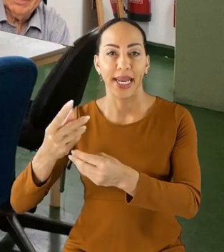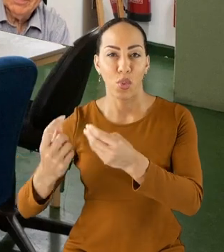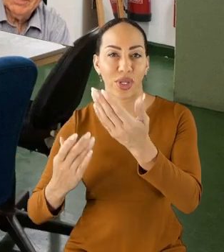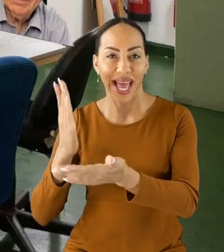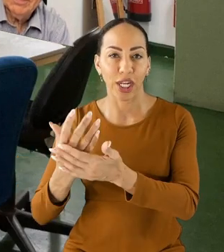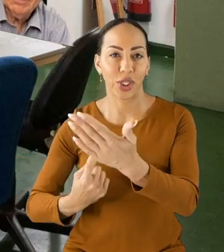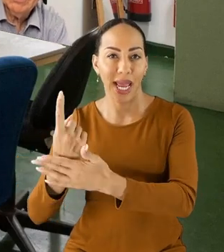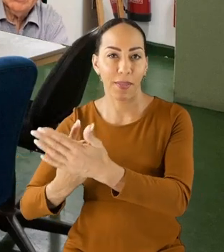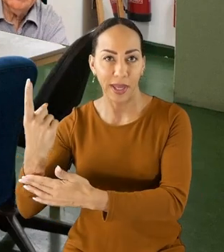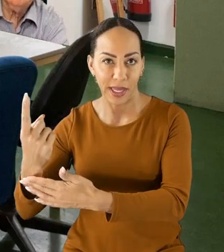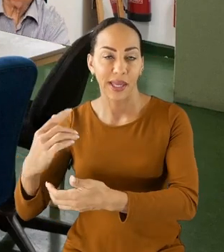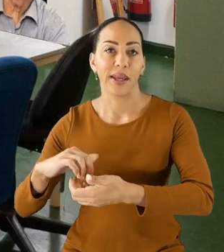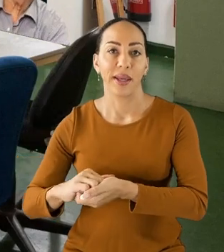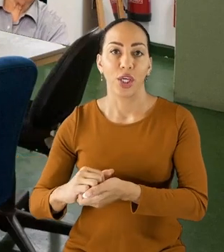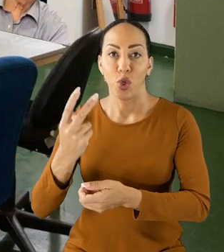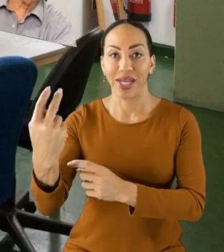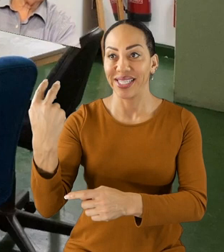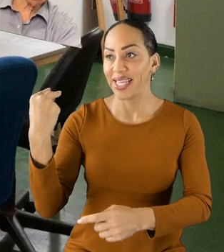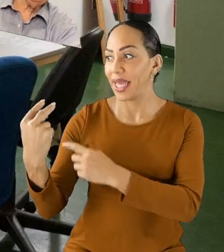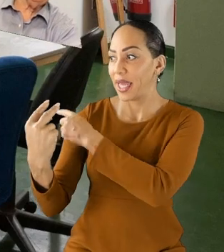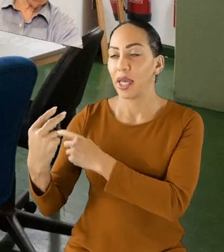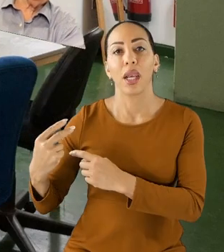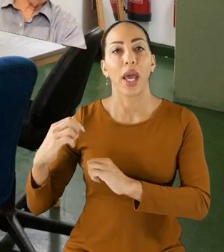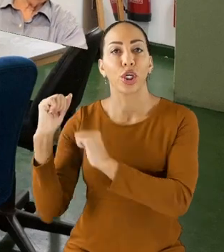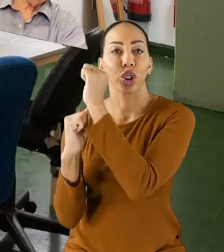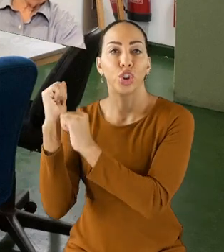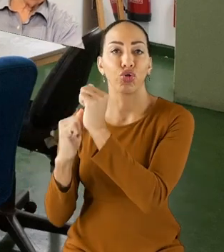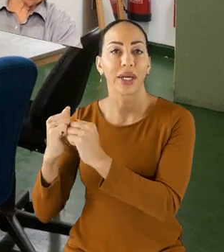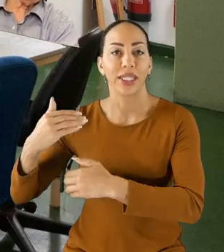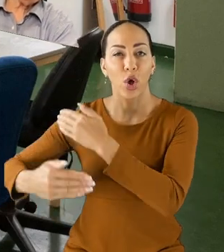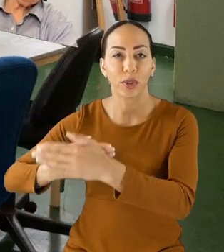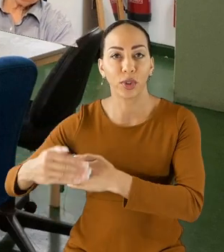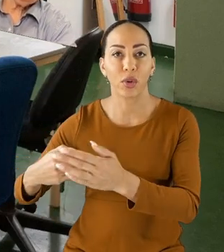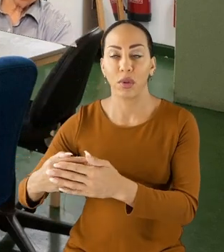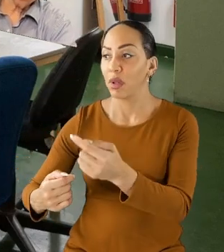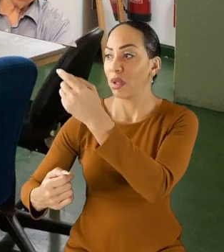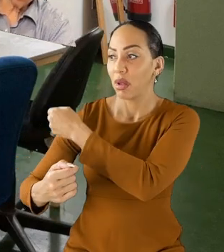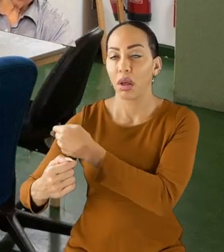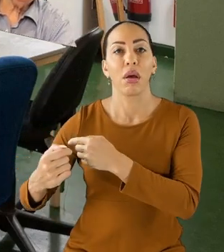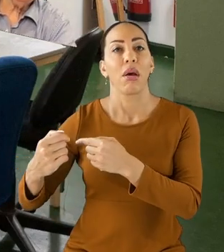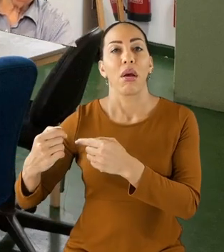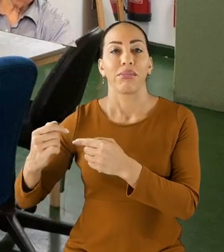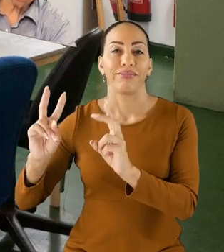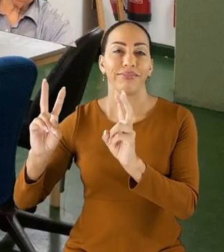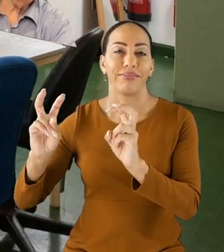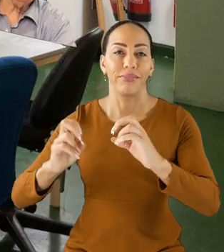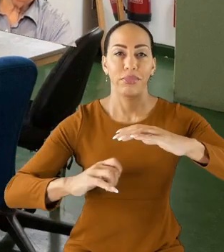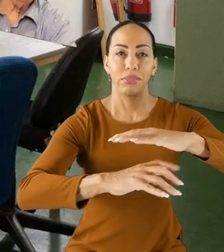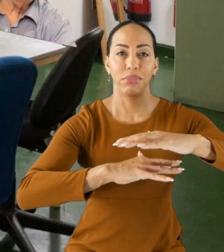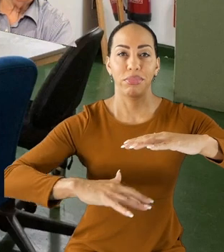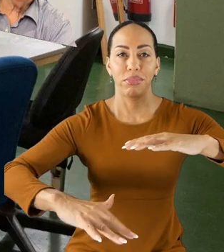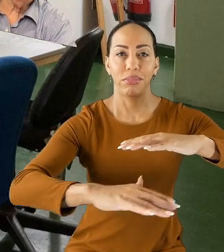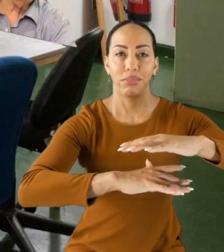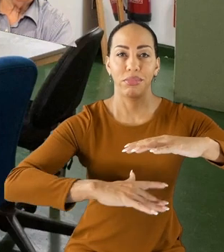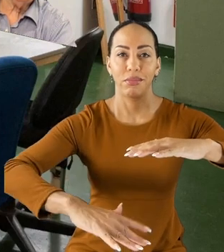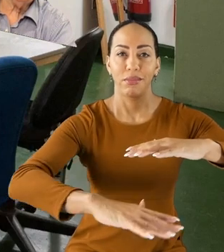in that visual world, you've got a very constructed hospital. You've got all of the locations that are kind of implied